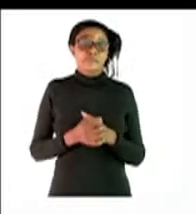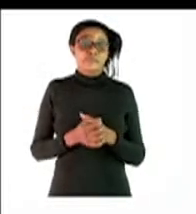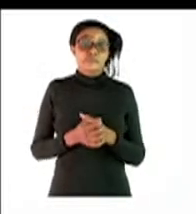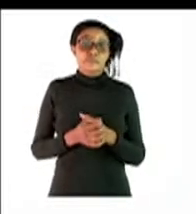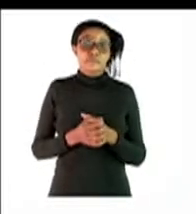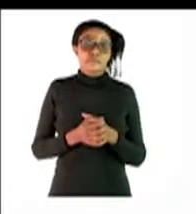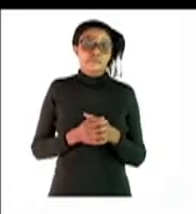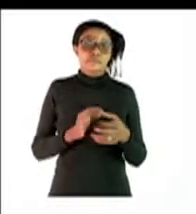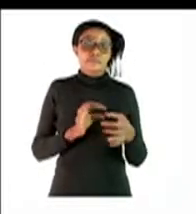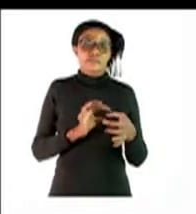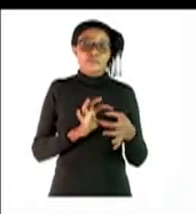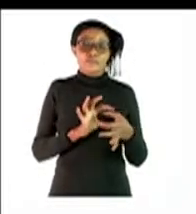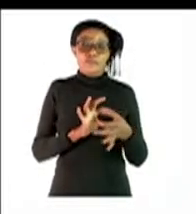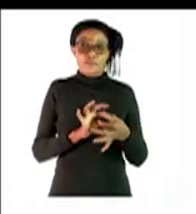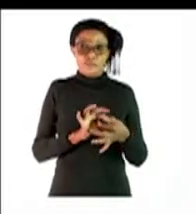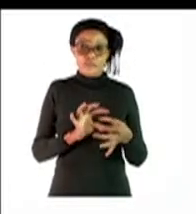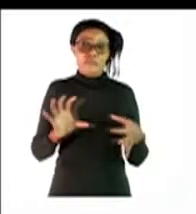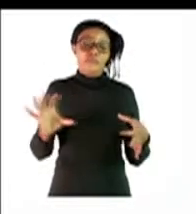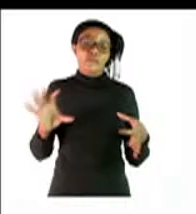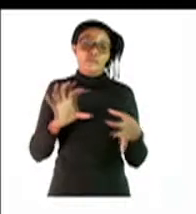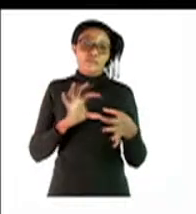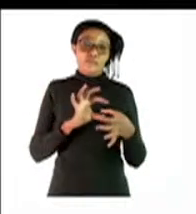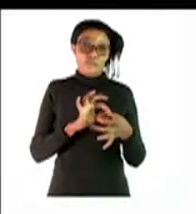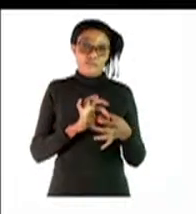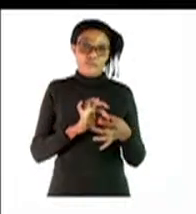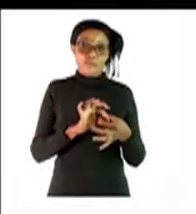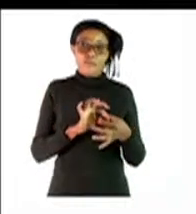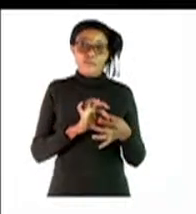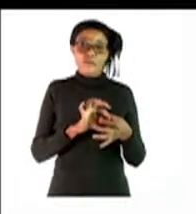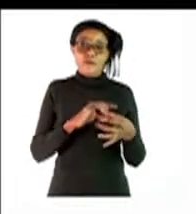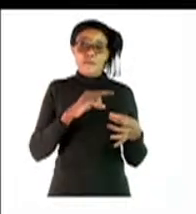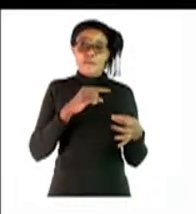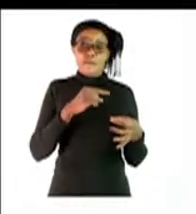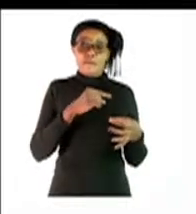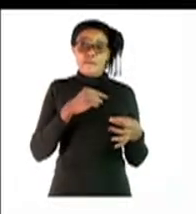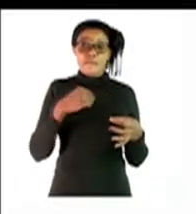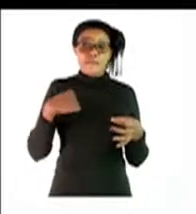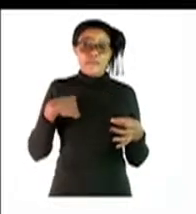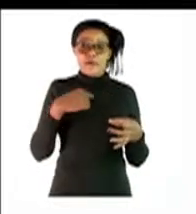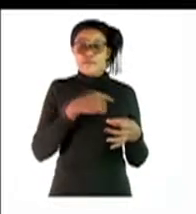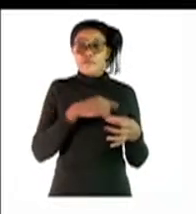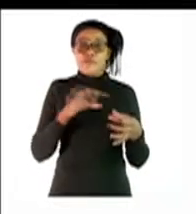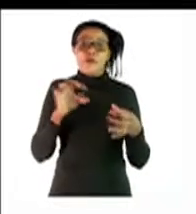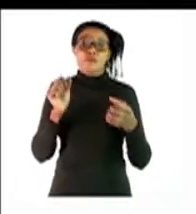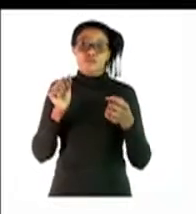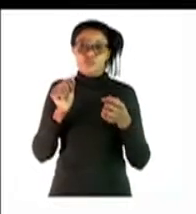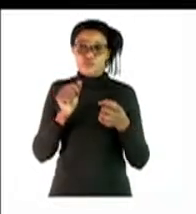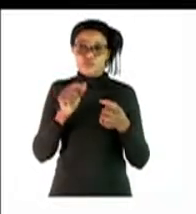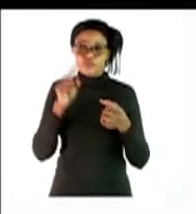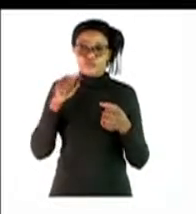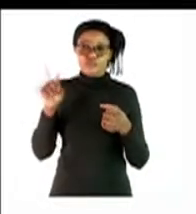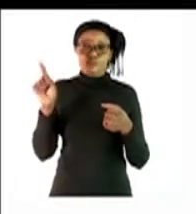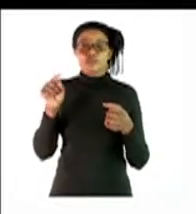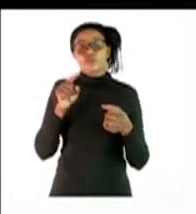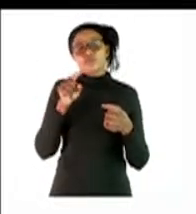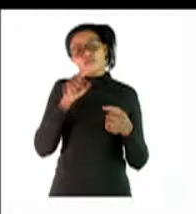Match each male to a female correctly with a